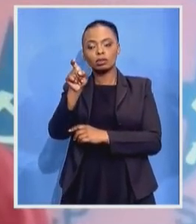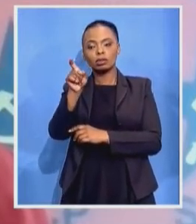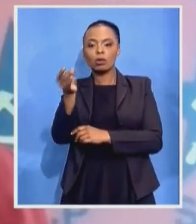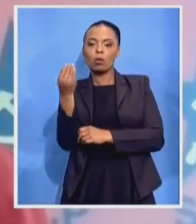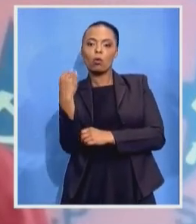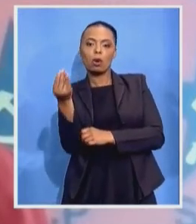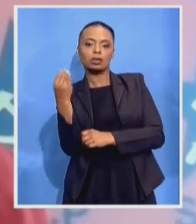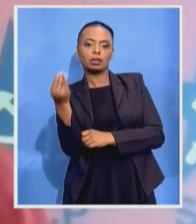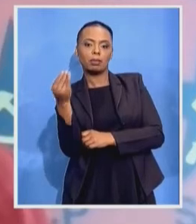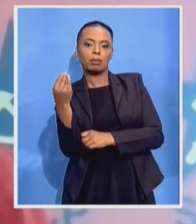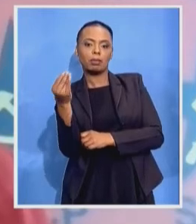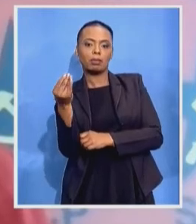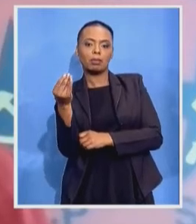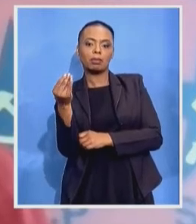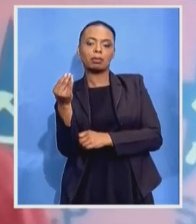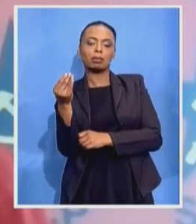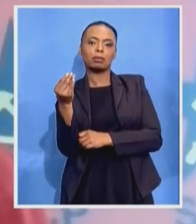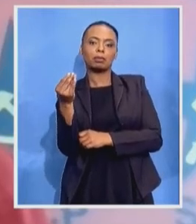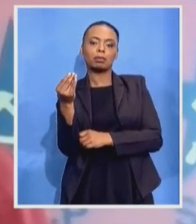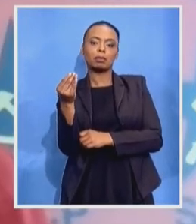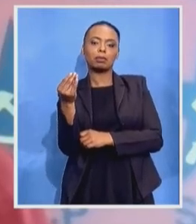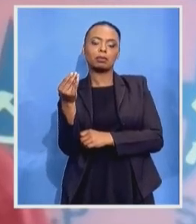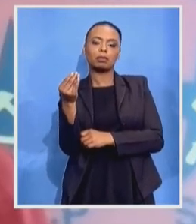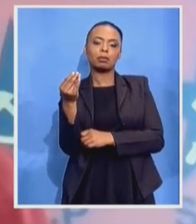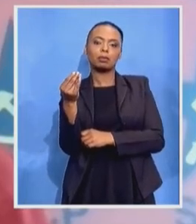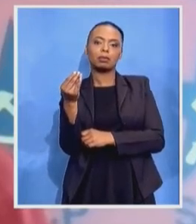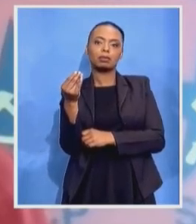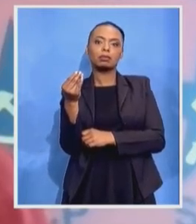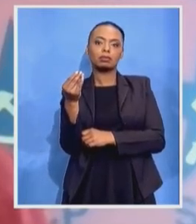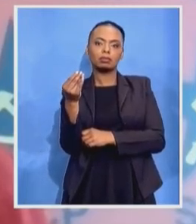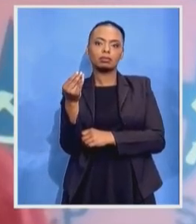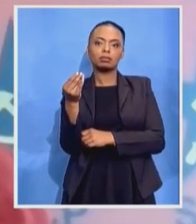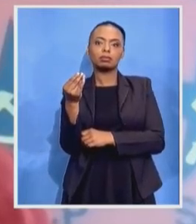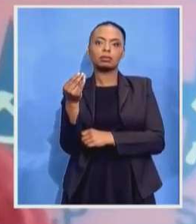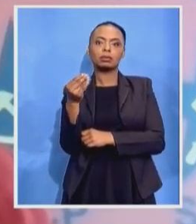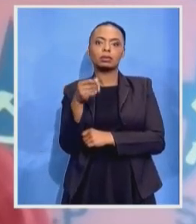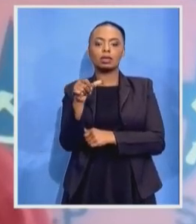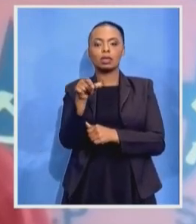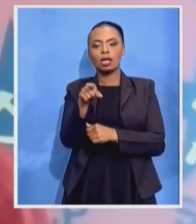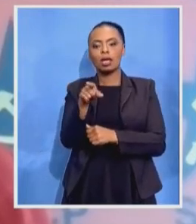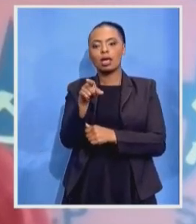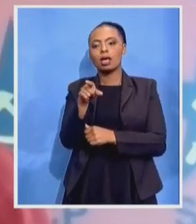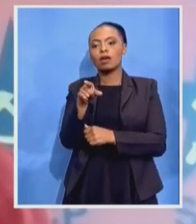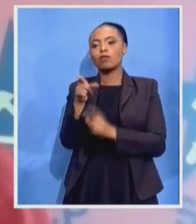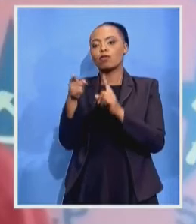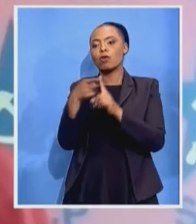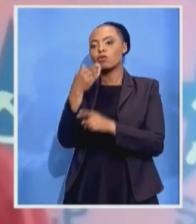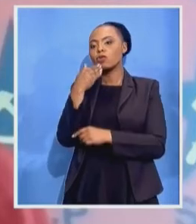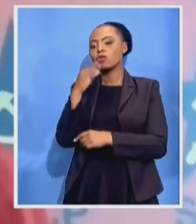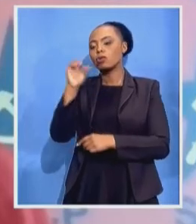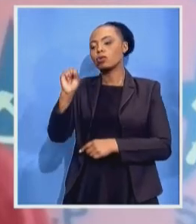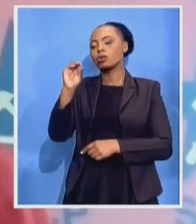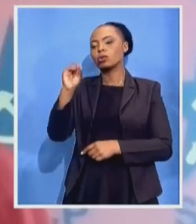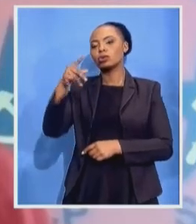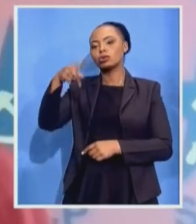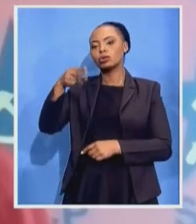asked by Sophie Mukwena from the SABC, the SABC foreign editor. I will read